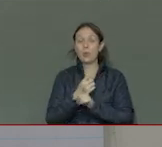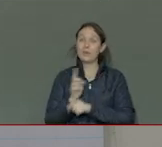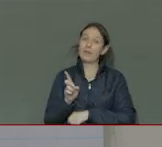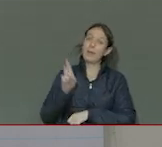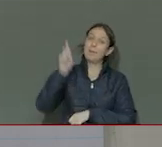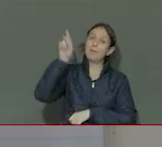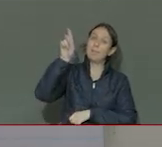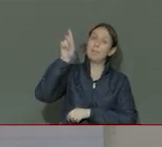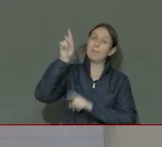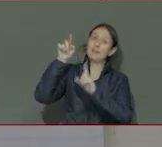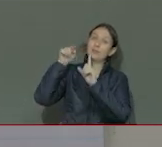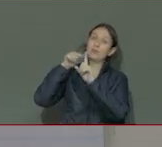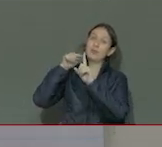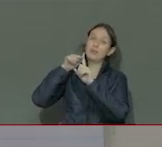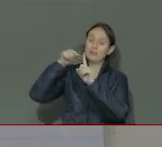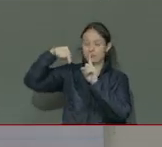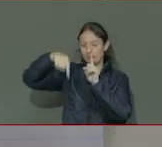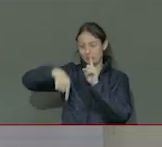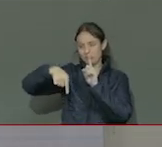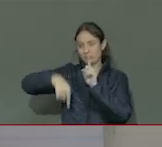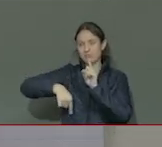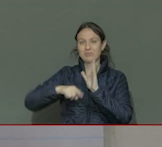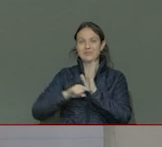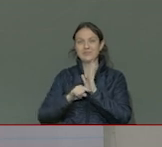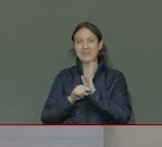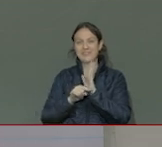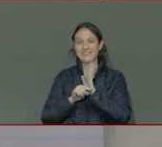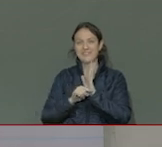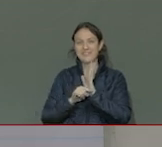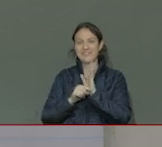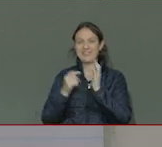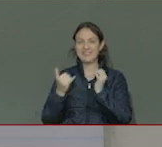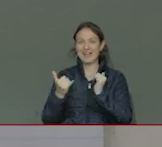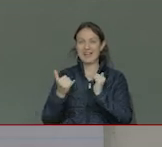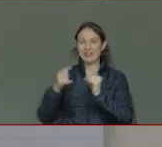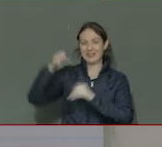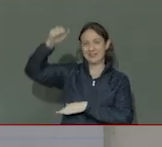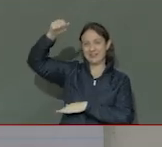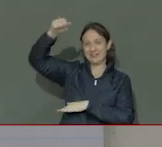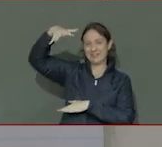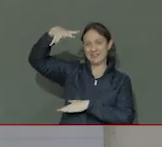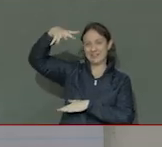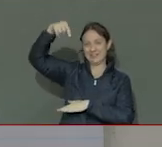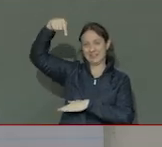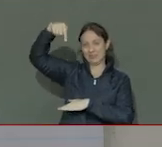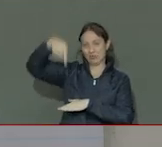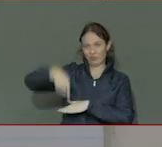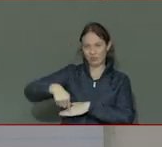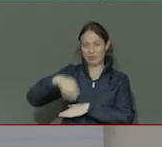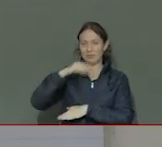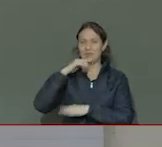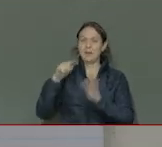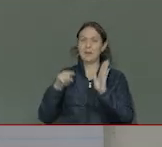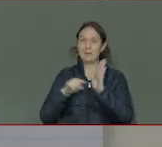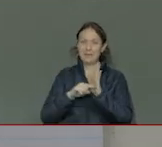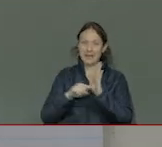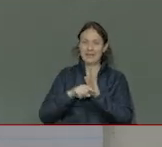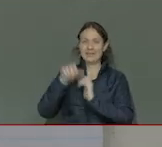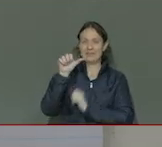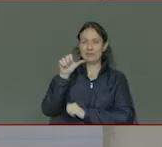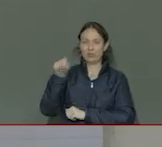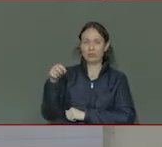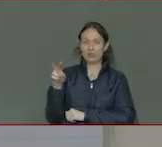as positive, down as negative. So because it's going down, minus 6.2.